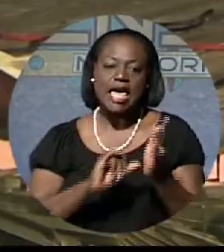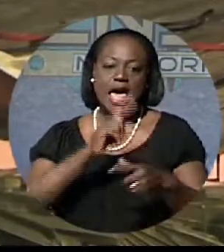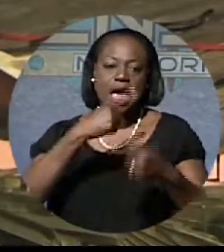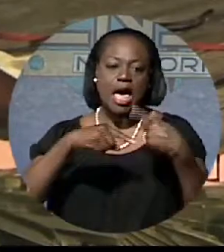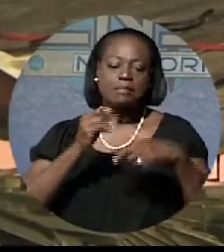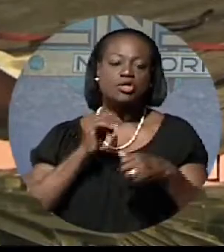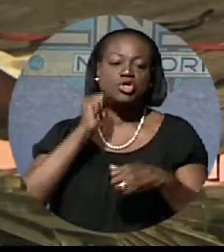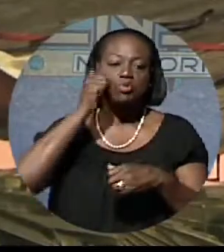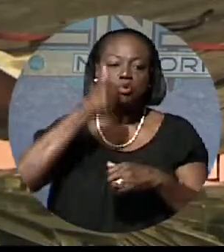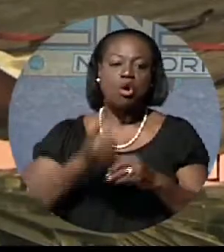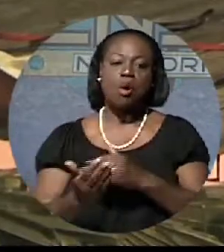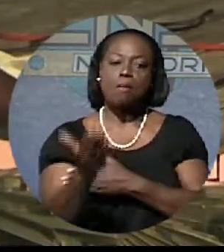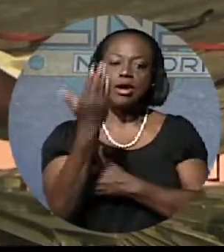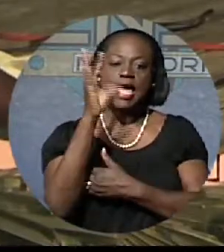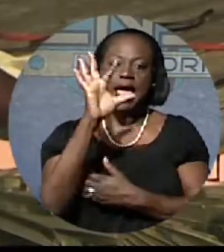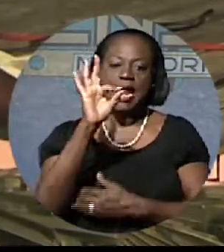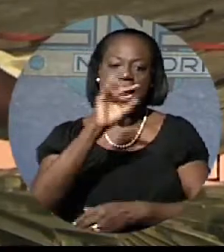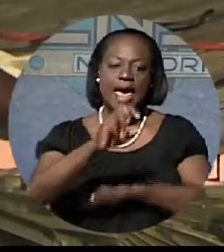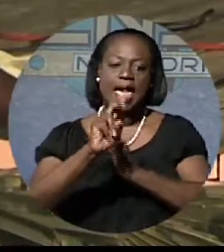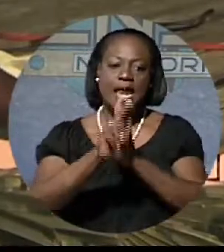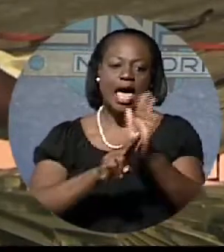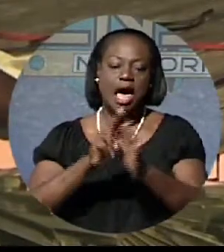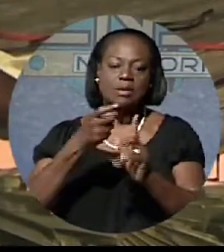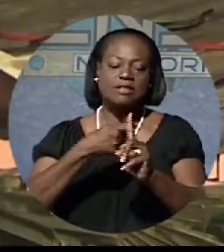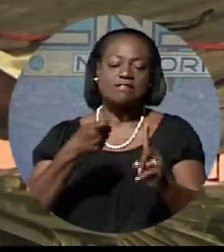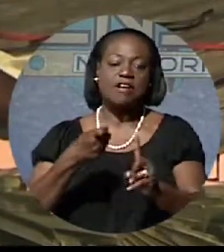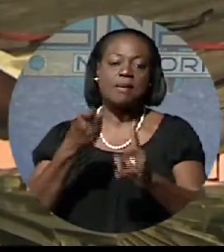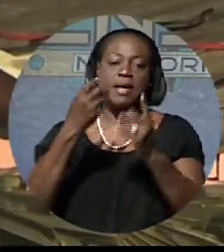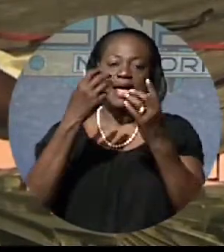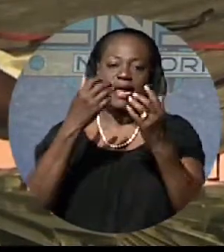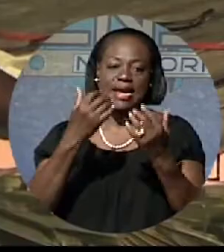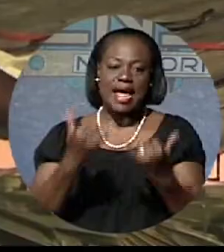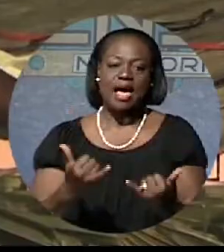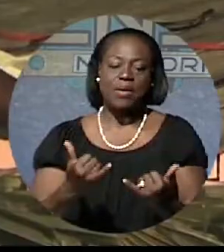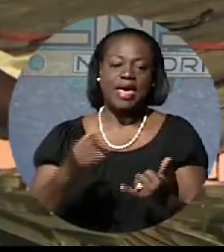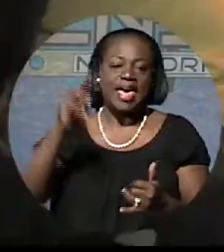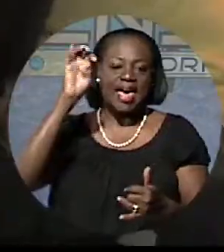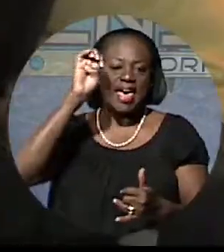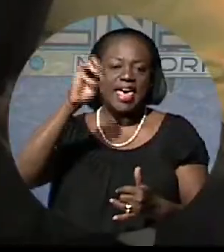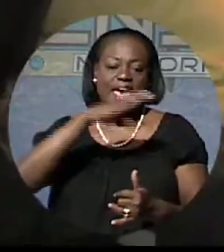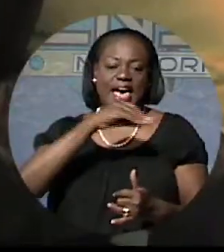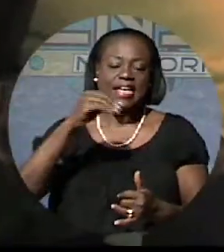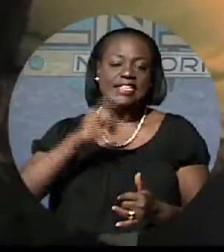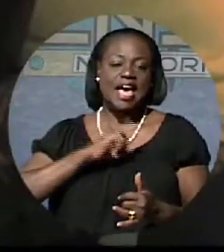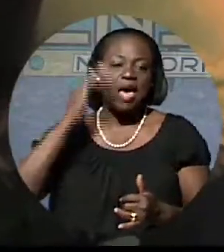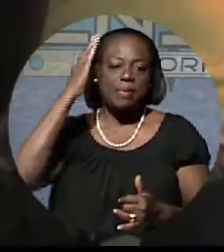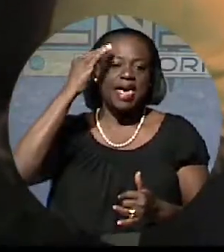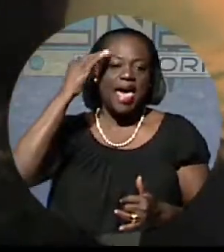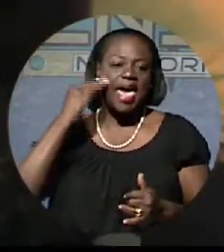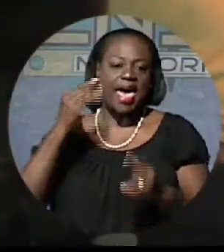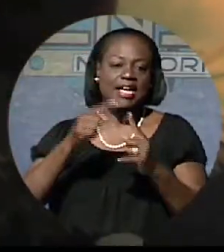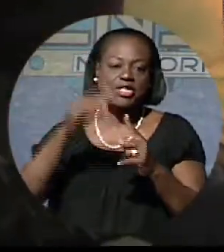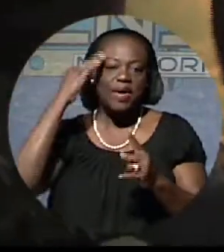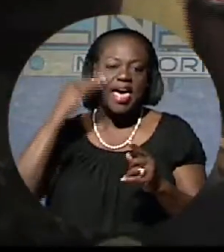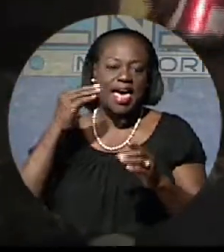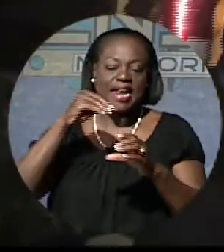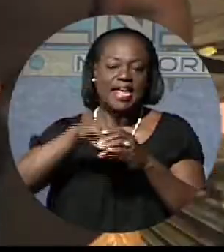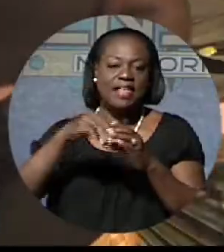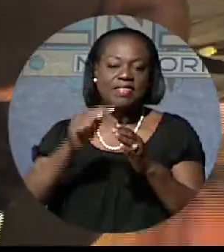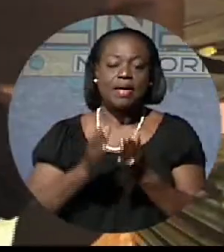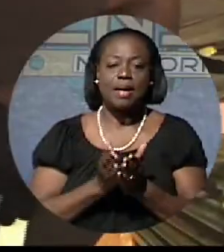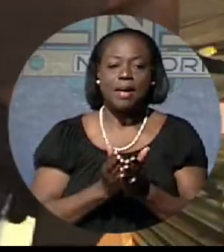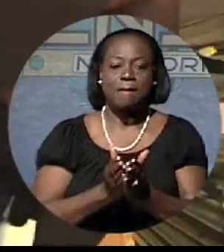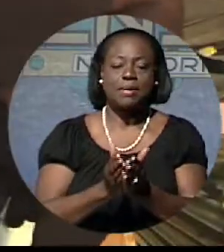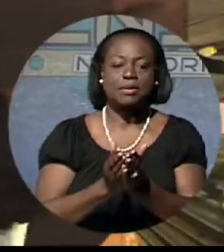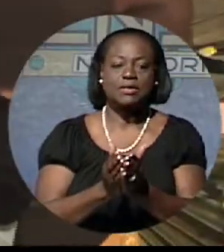Exactly 9 hours from now, he and I will be head to head in the boat. No vision, people perish, but if you